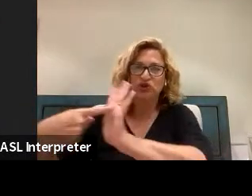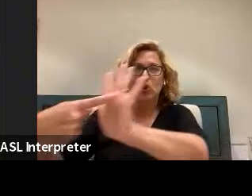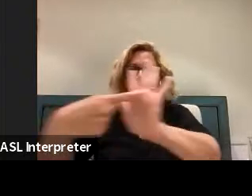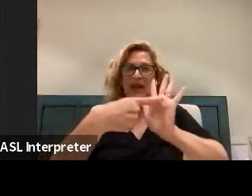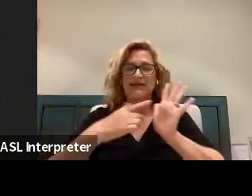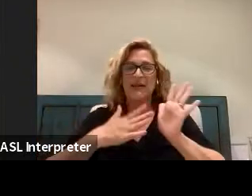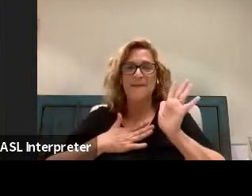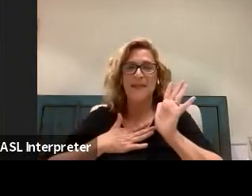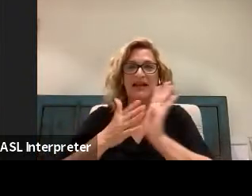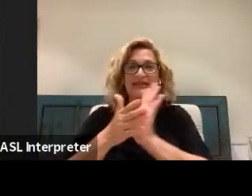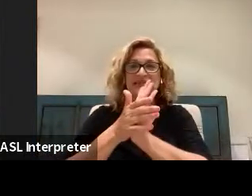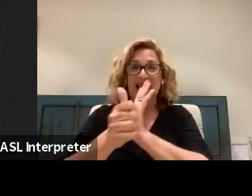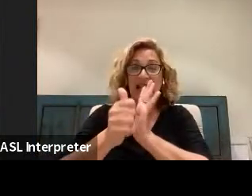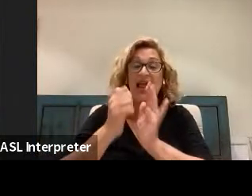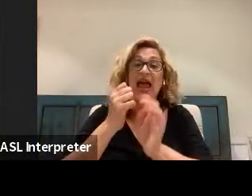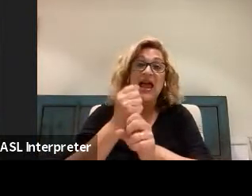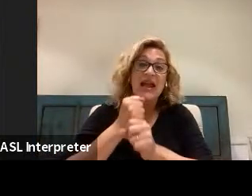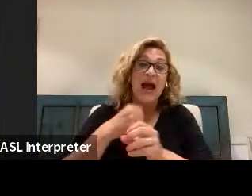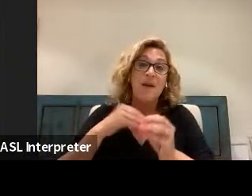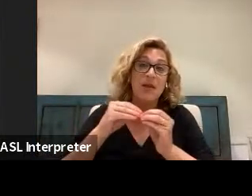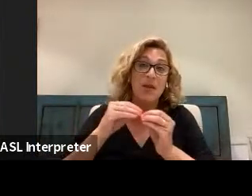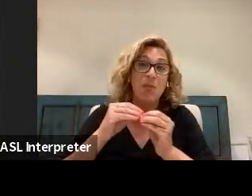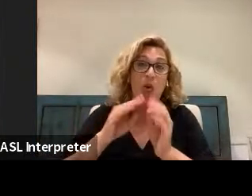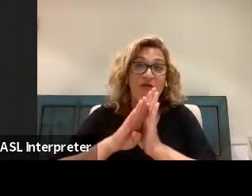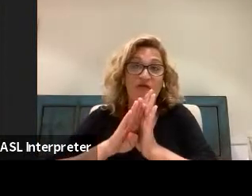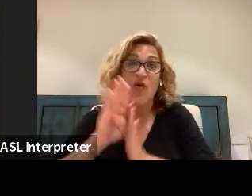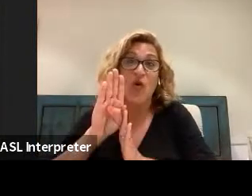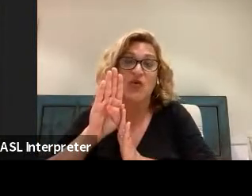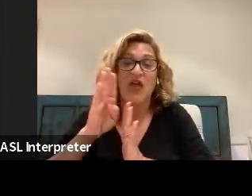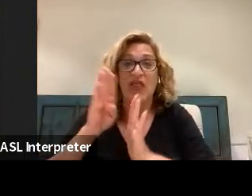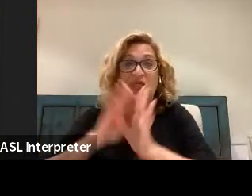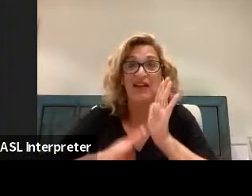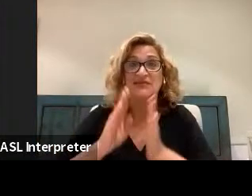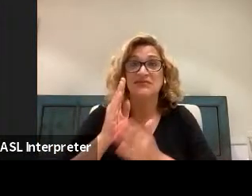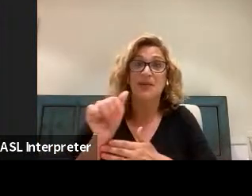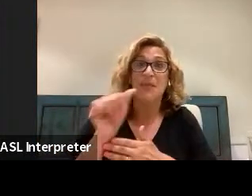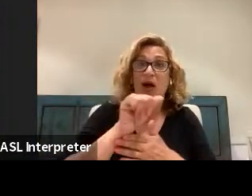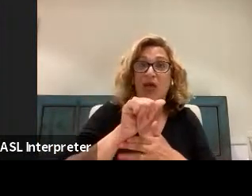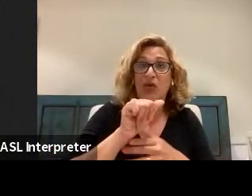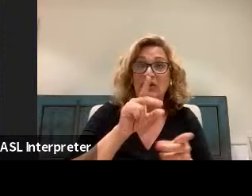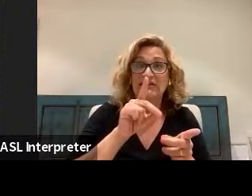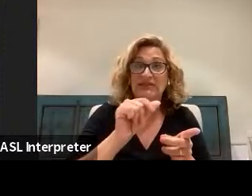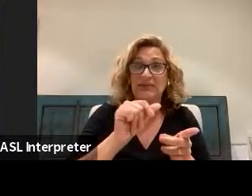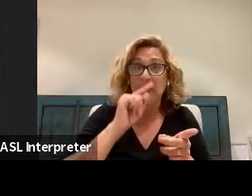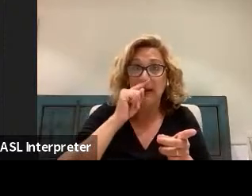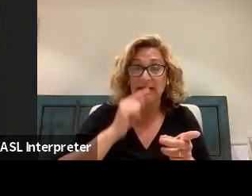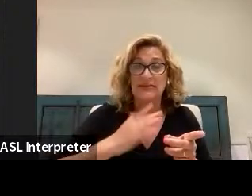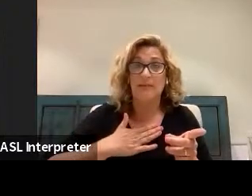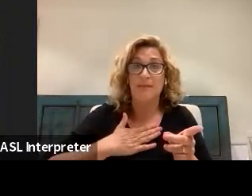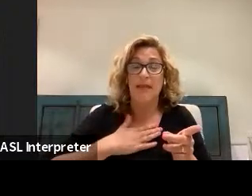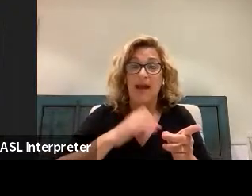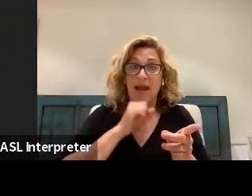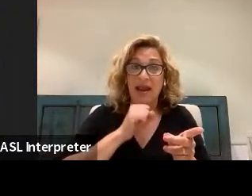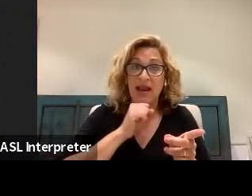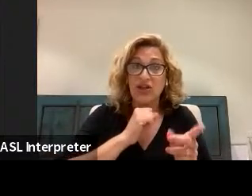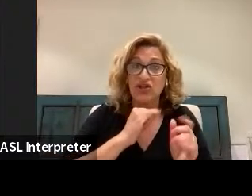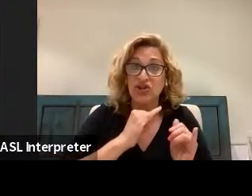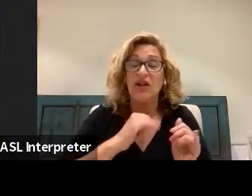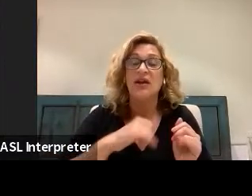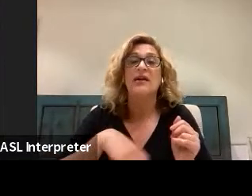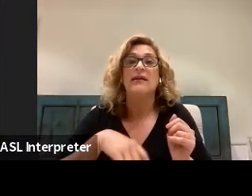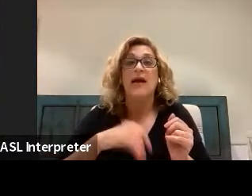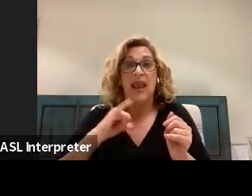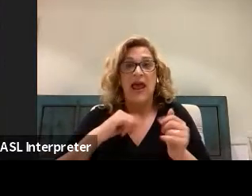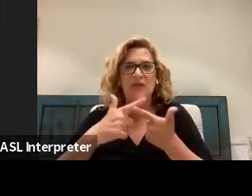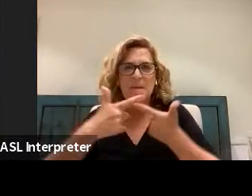think got me further than it may have gotten some other disabled kids my age, right? And also I have a bigger